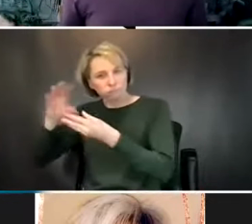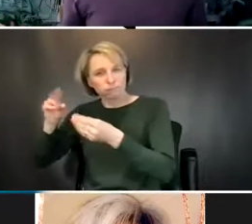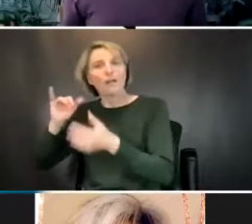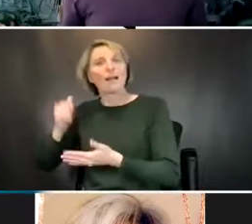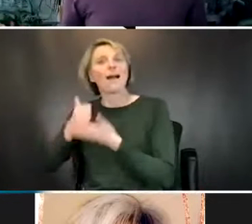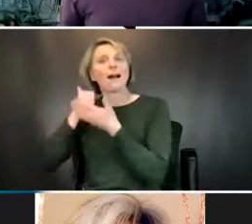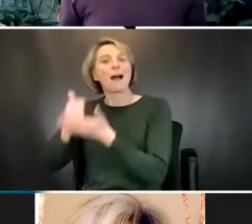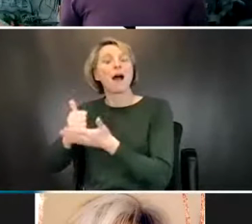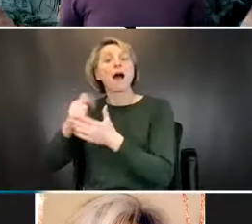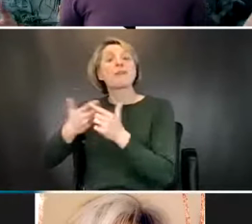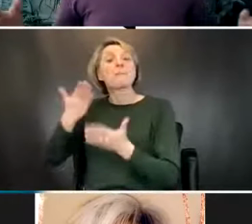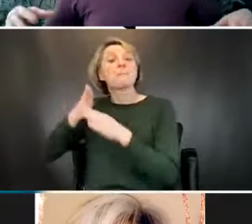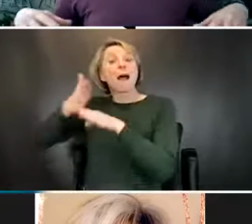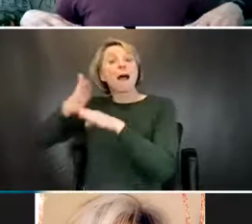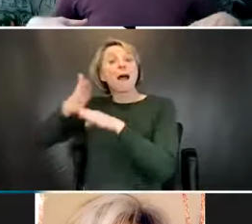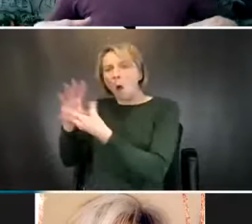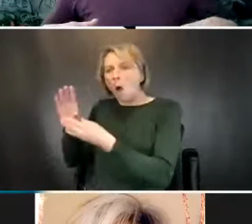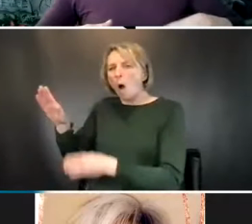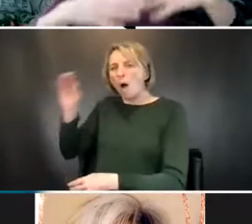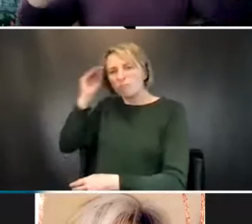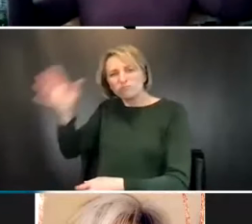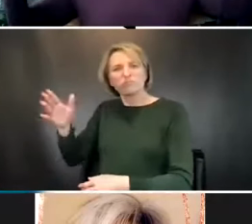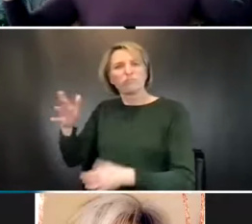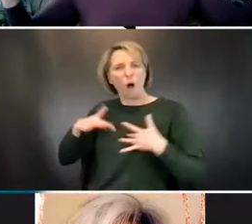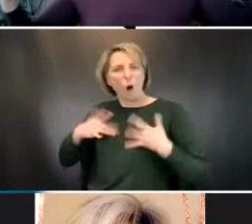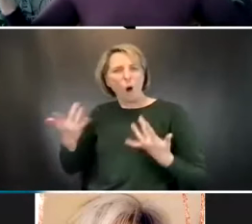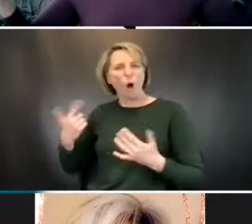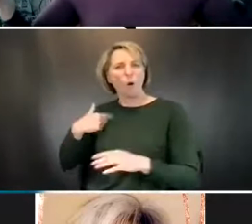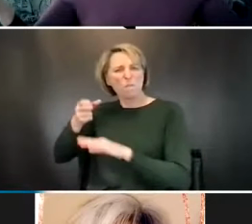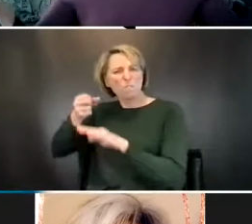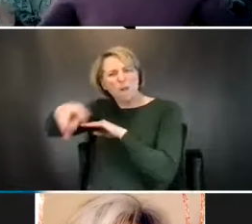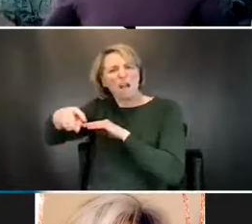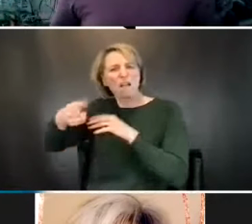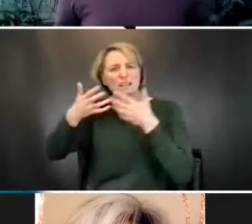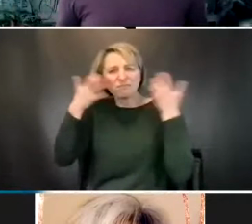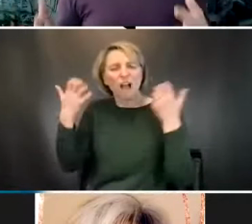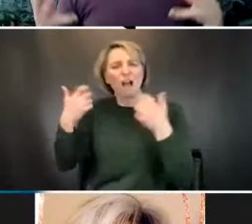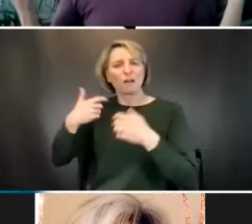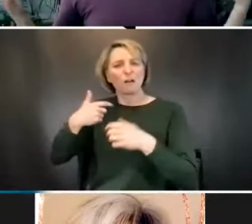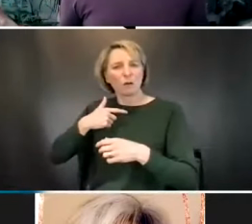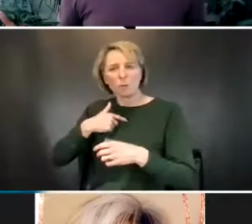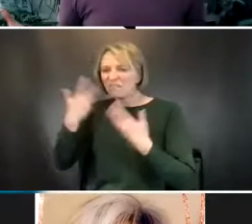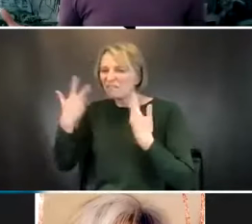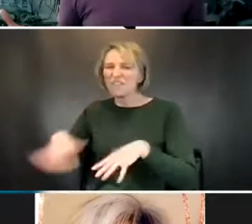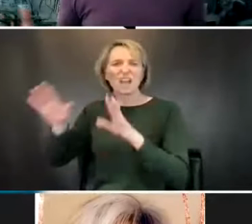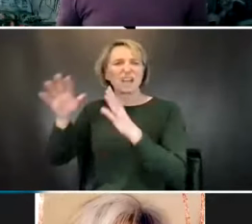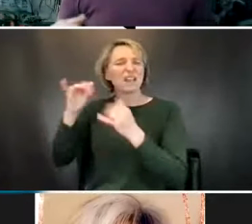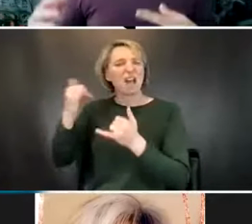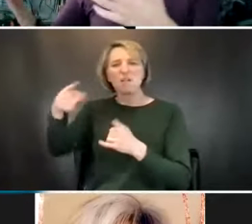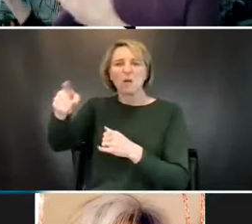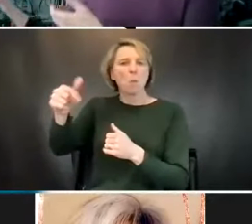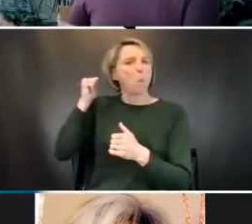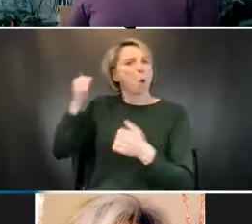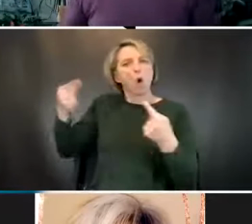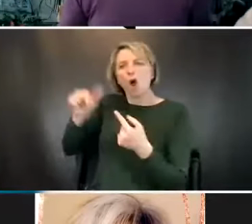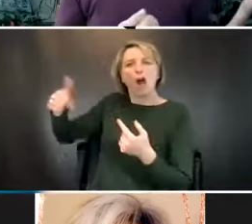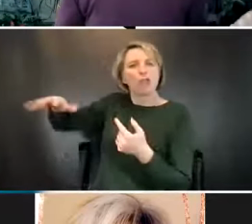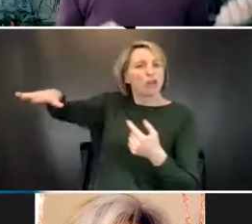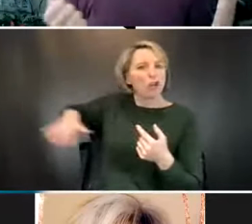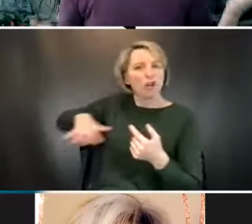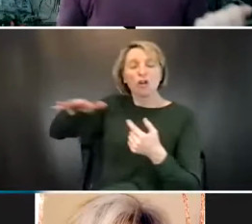village celebrates that the tiger has been taken care of and won't hurt anybody else. Maybe it was